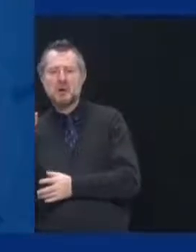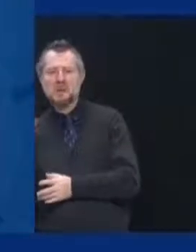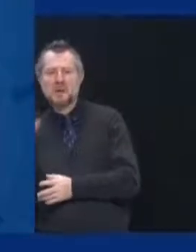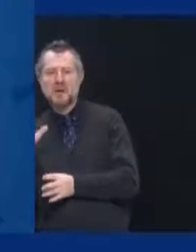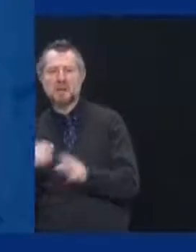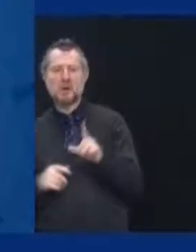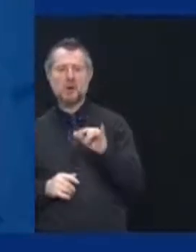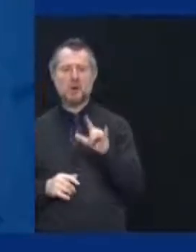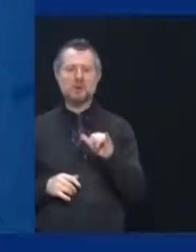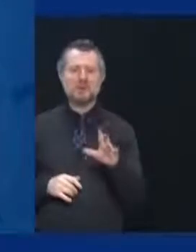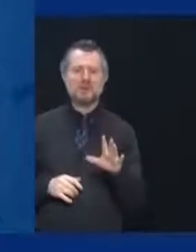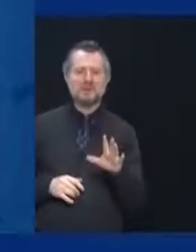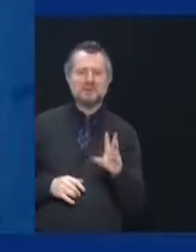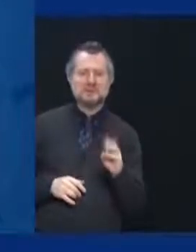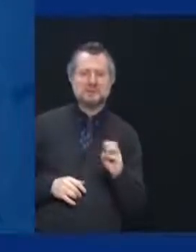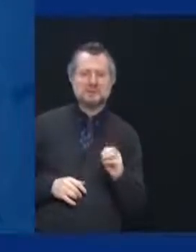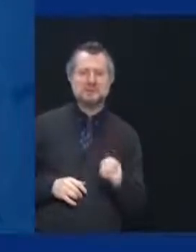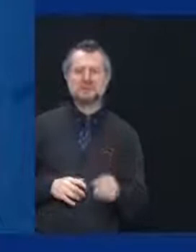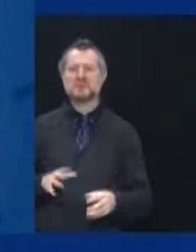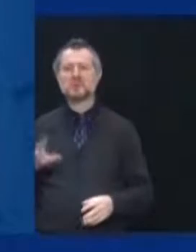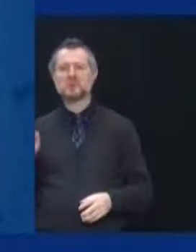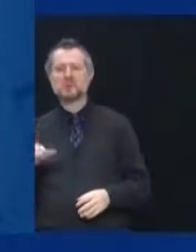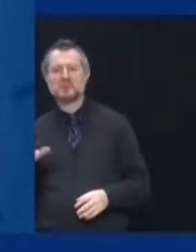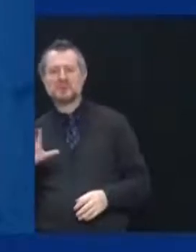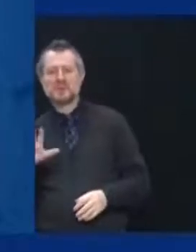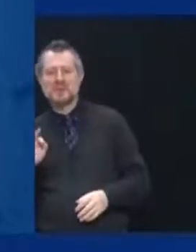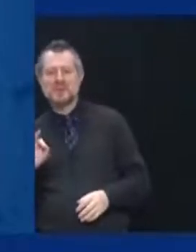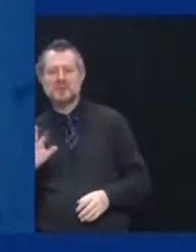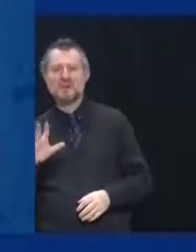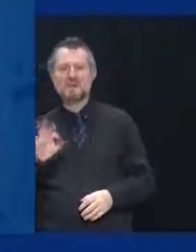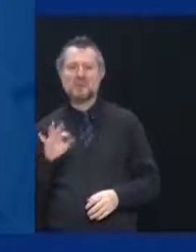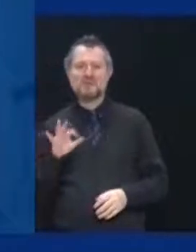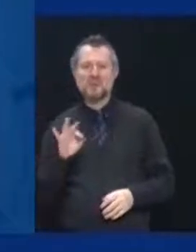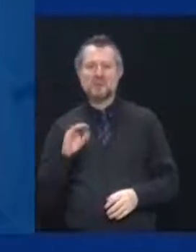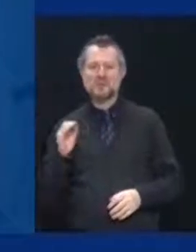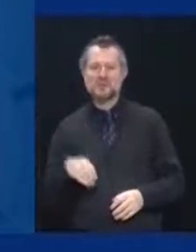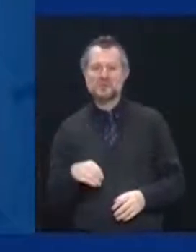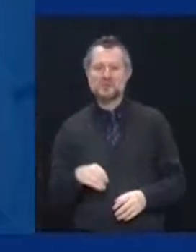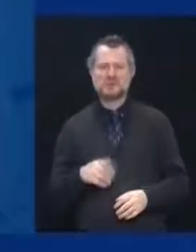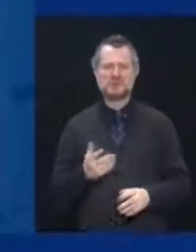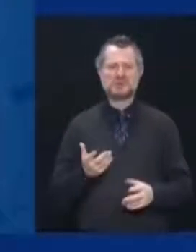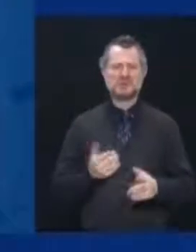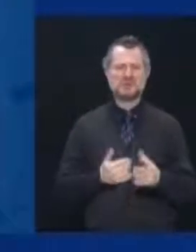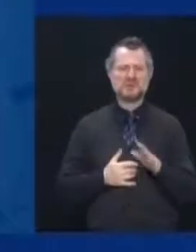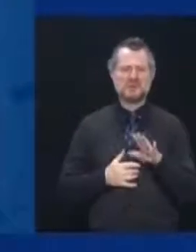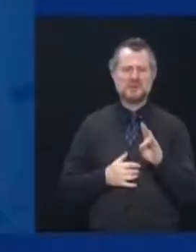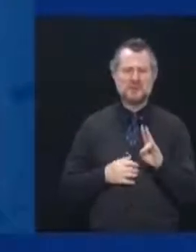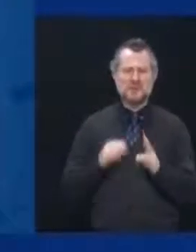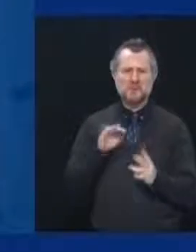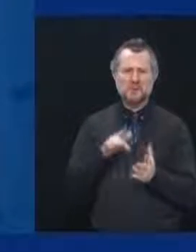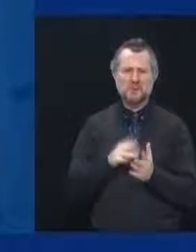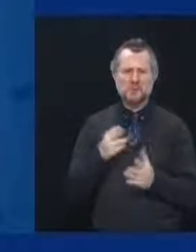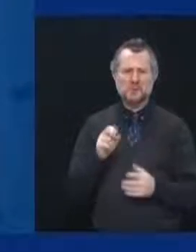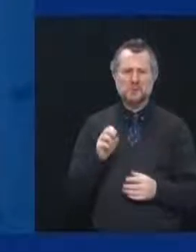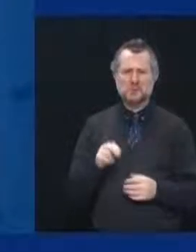York City, 59, Mid-Hudson, 57. You go from 57 to 70.